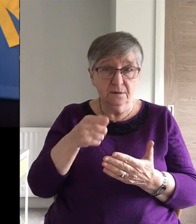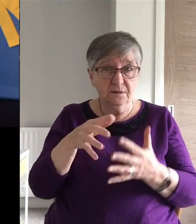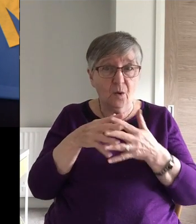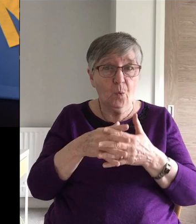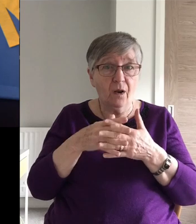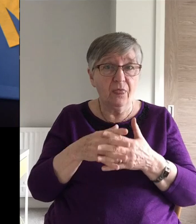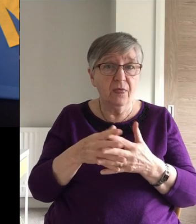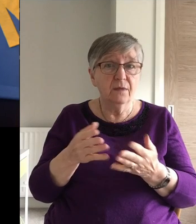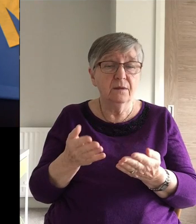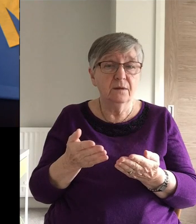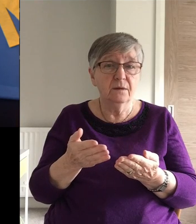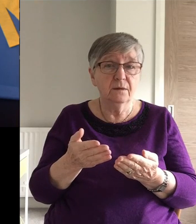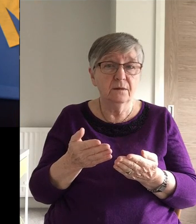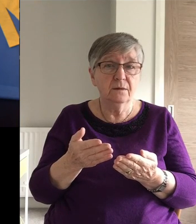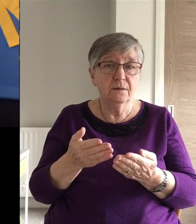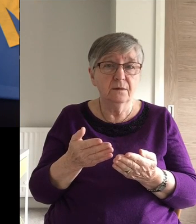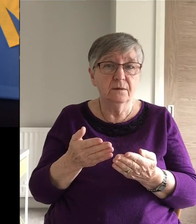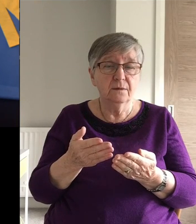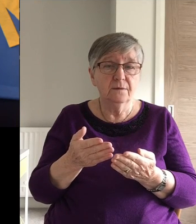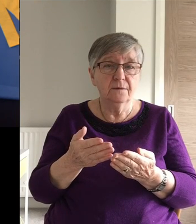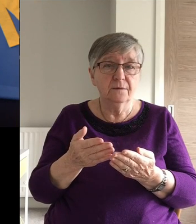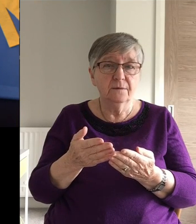Are they worth it?